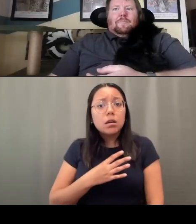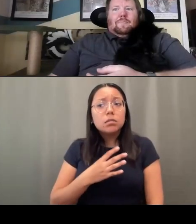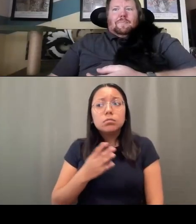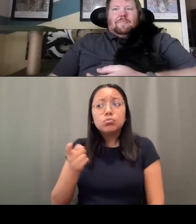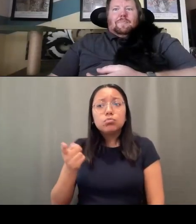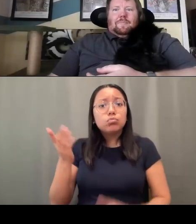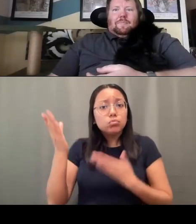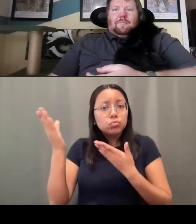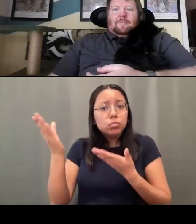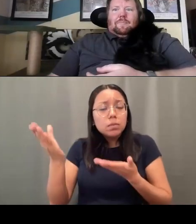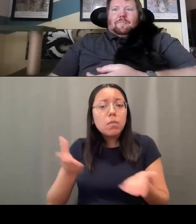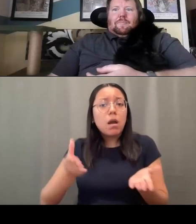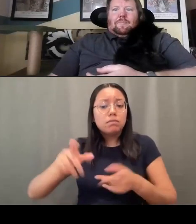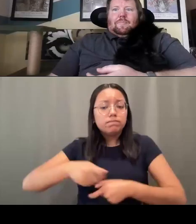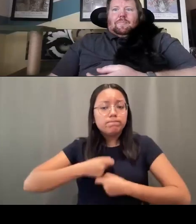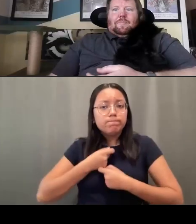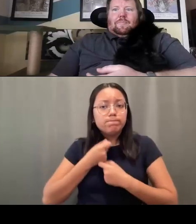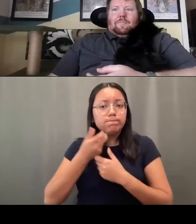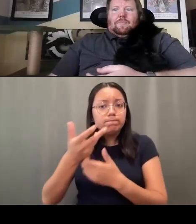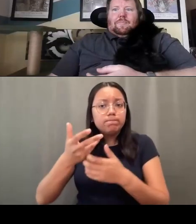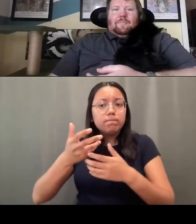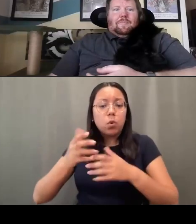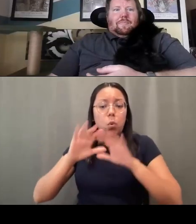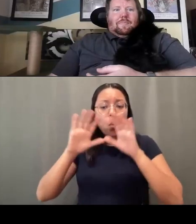Mhm. which is really great.